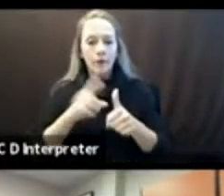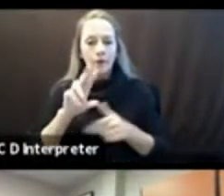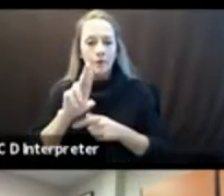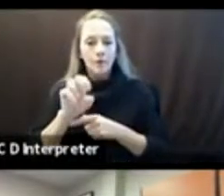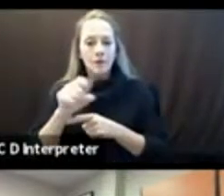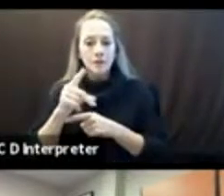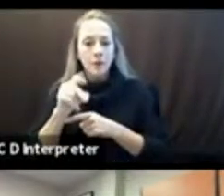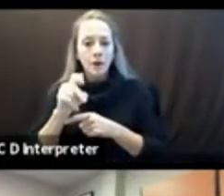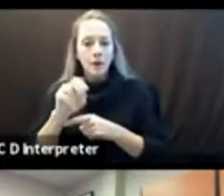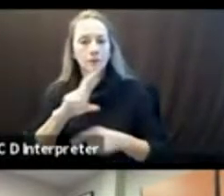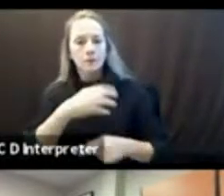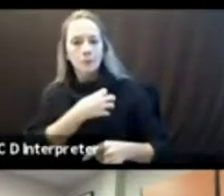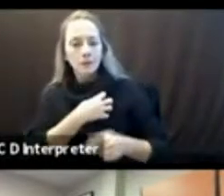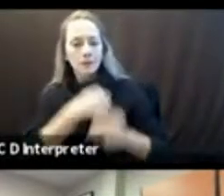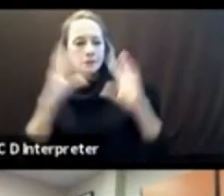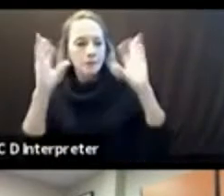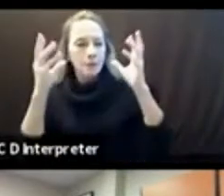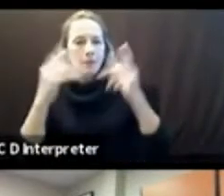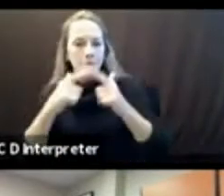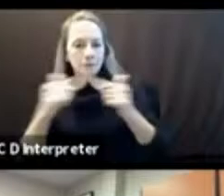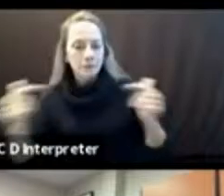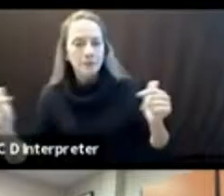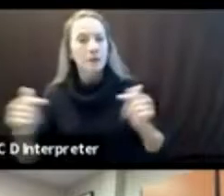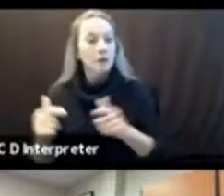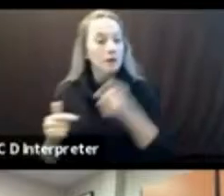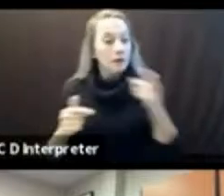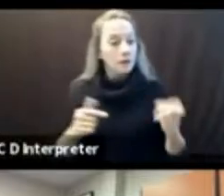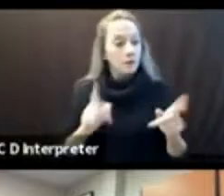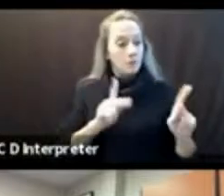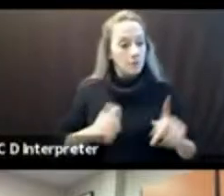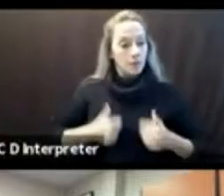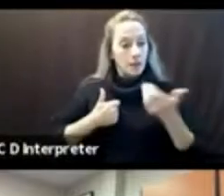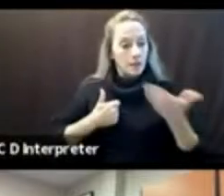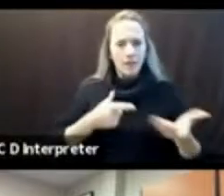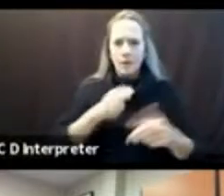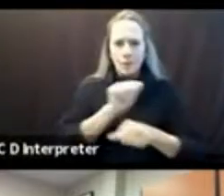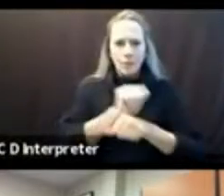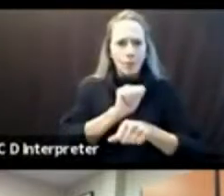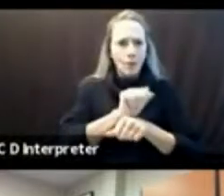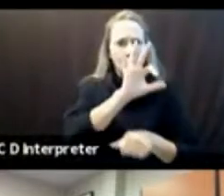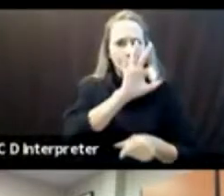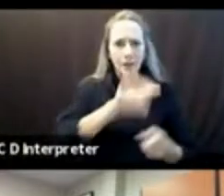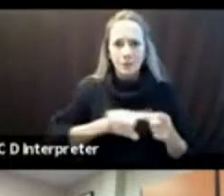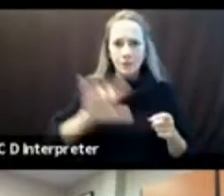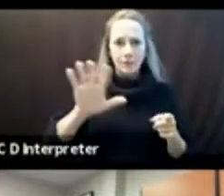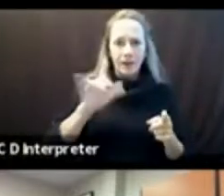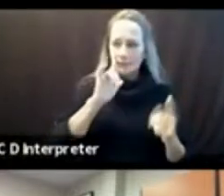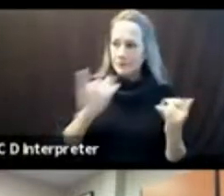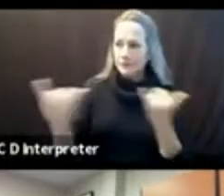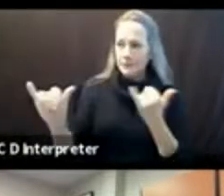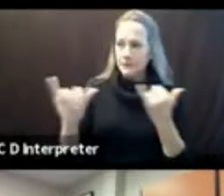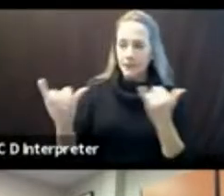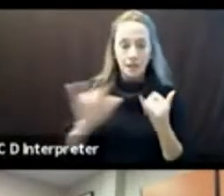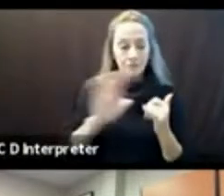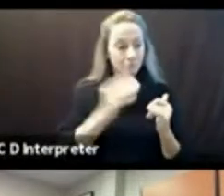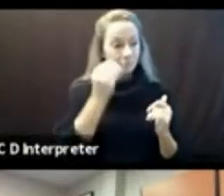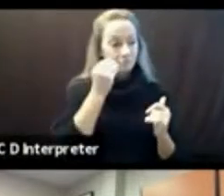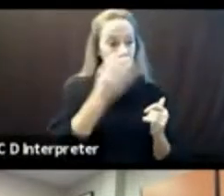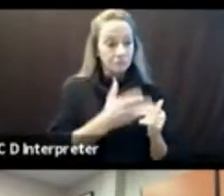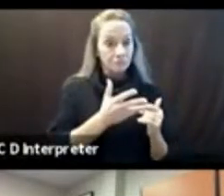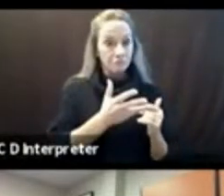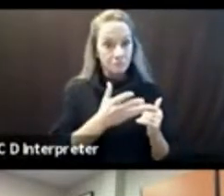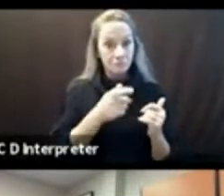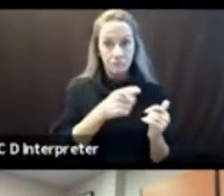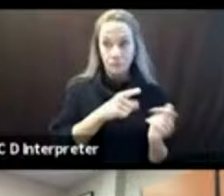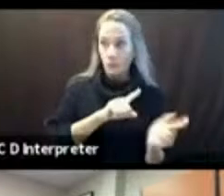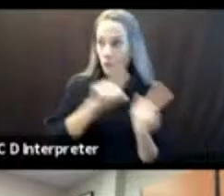service industry. These residents work just as hard as those that work 9 to 5. They are told that after serving the community,